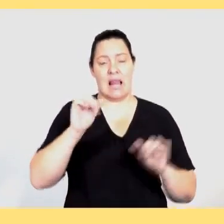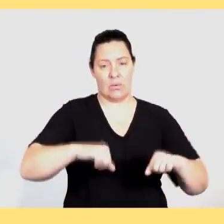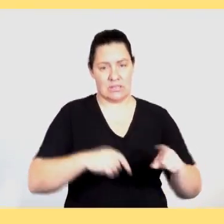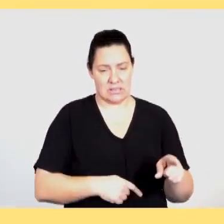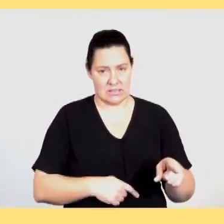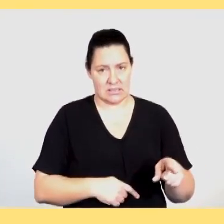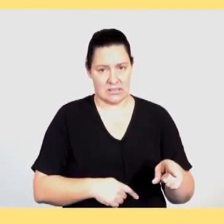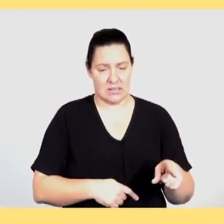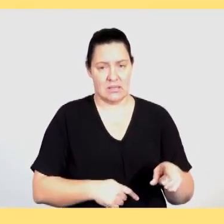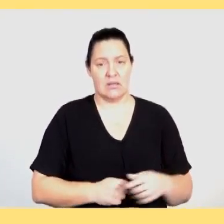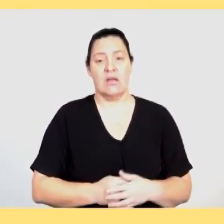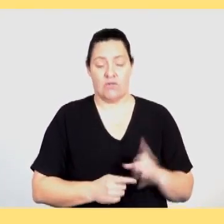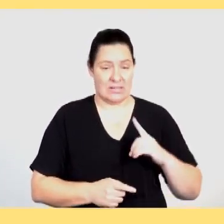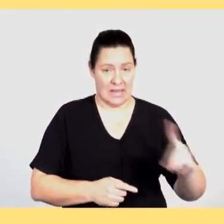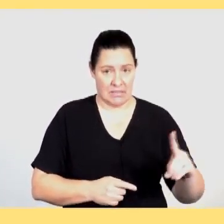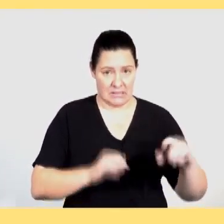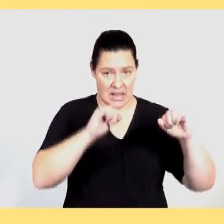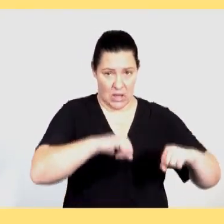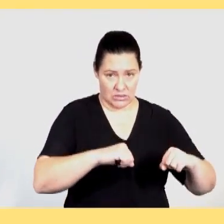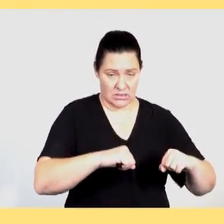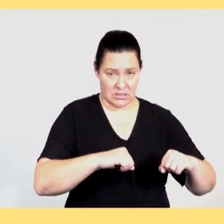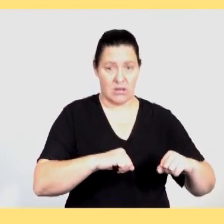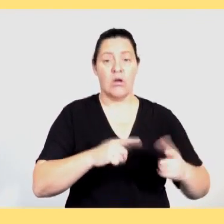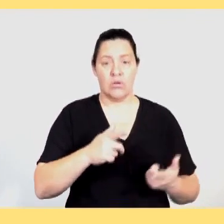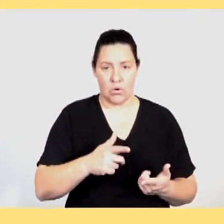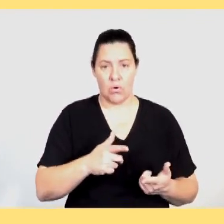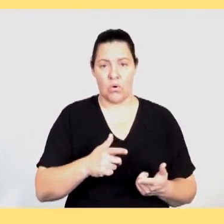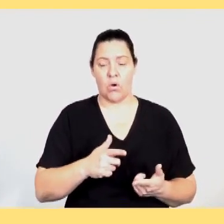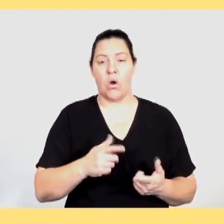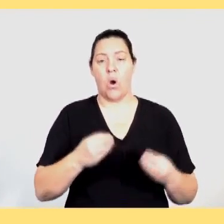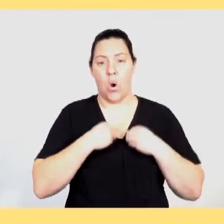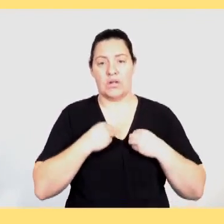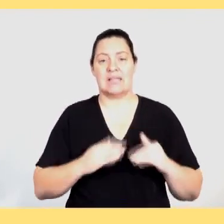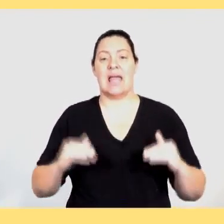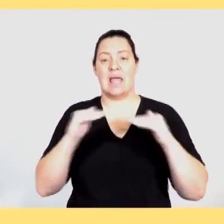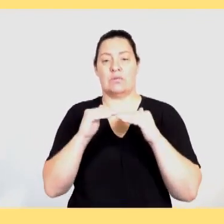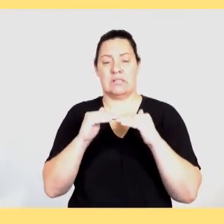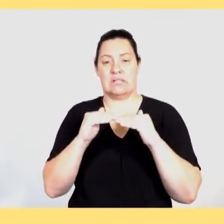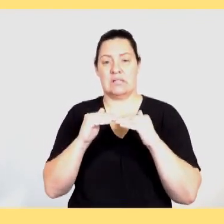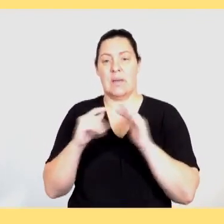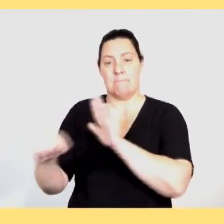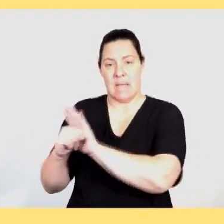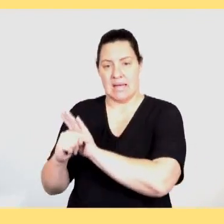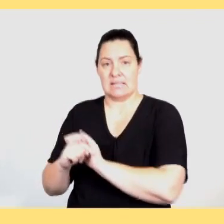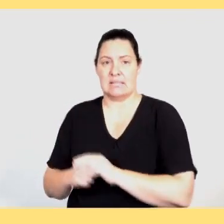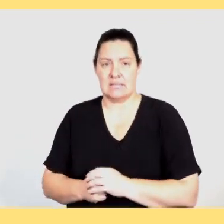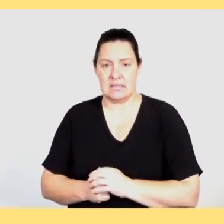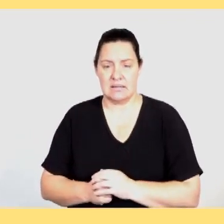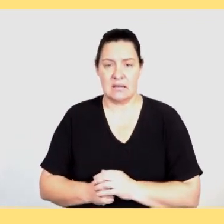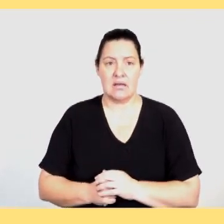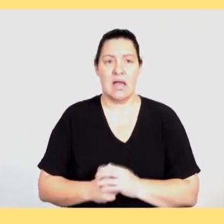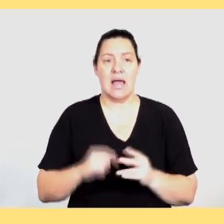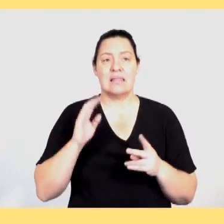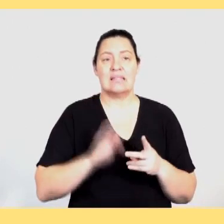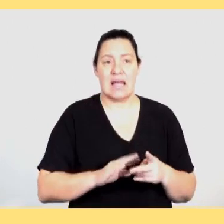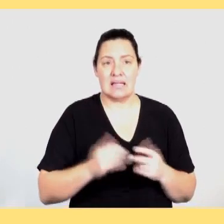debtors allowances. Remember, once you debit your debtors allowances, your owner's equity becomes a minus.